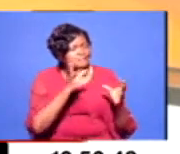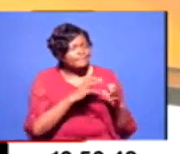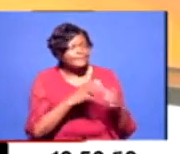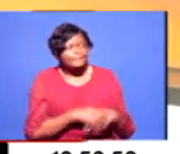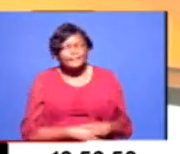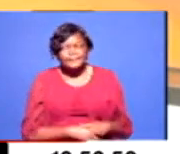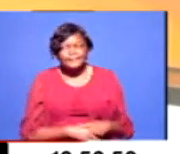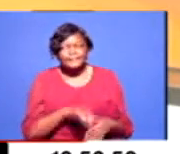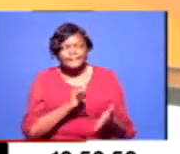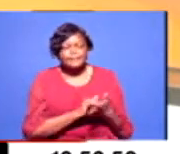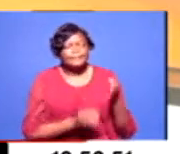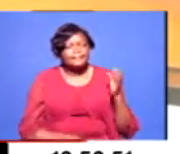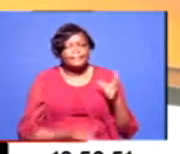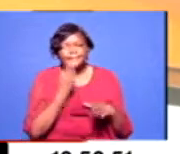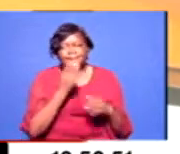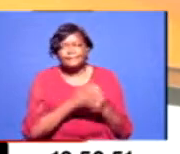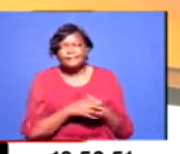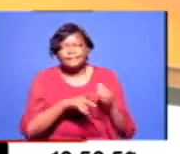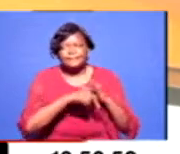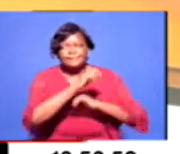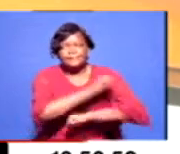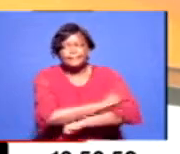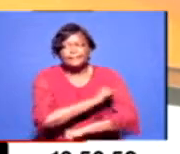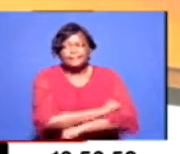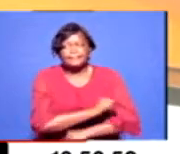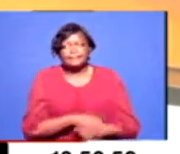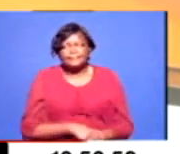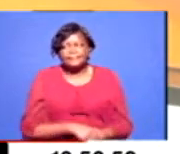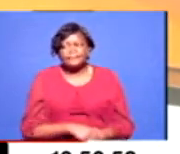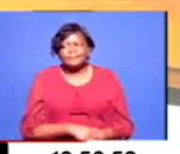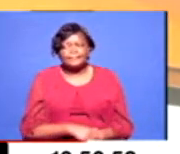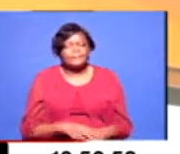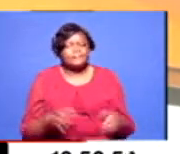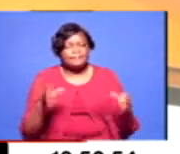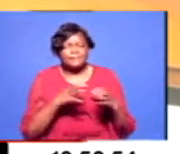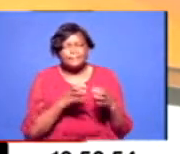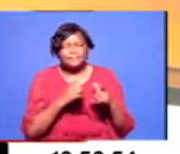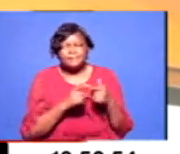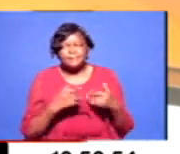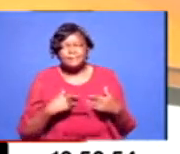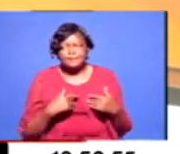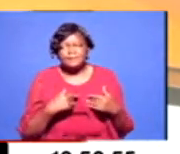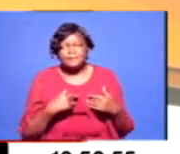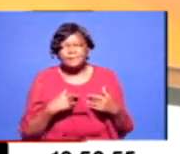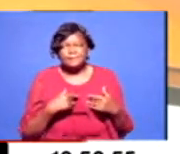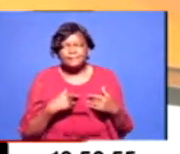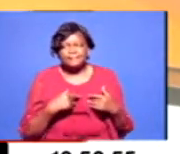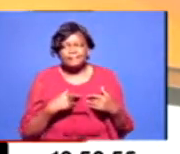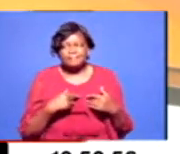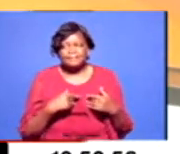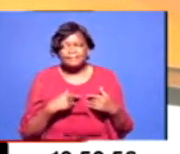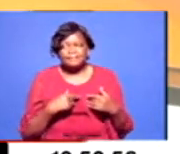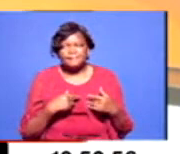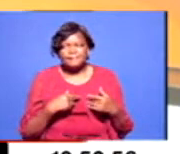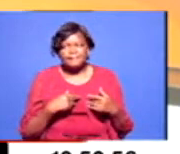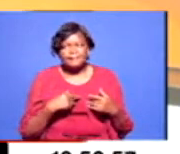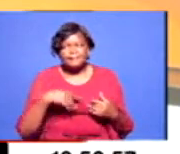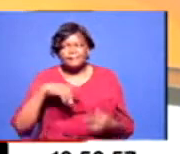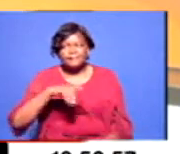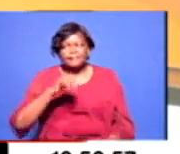that we formed at primary school alumni, mm-hmm. we have something we call pad marathon,